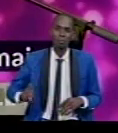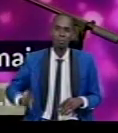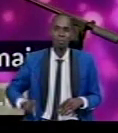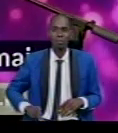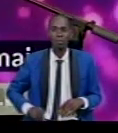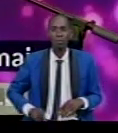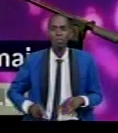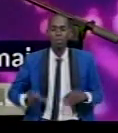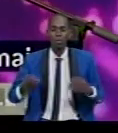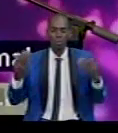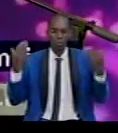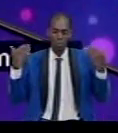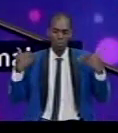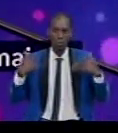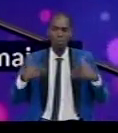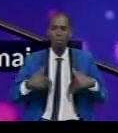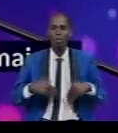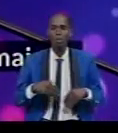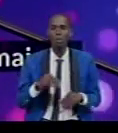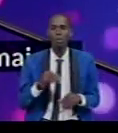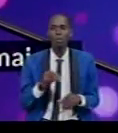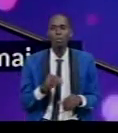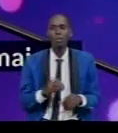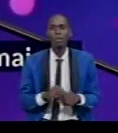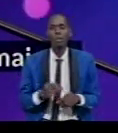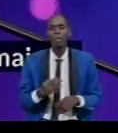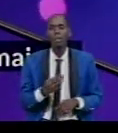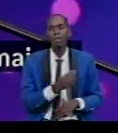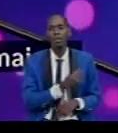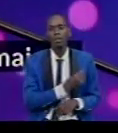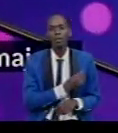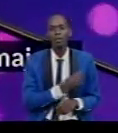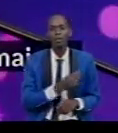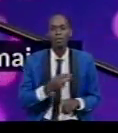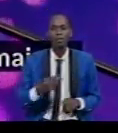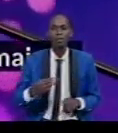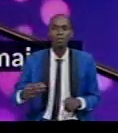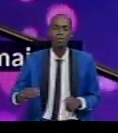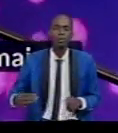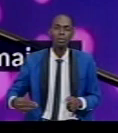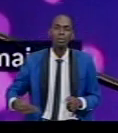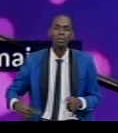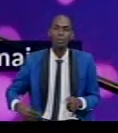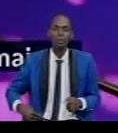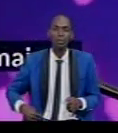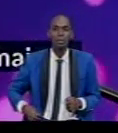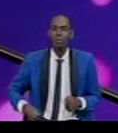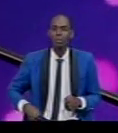clothed in majesty.